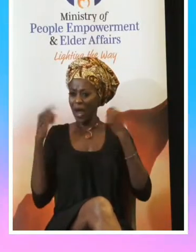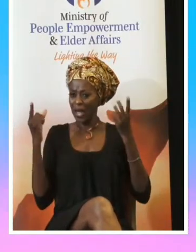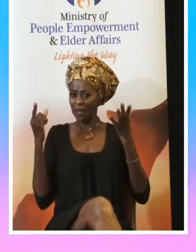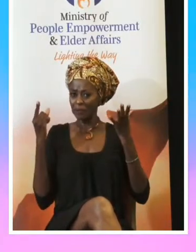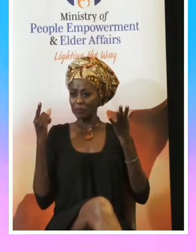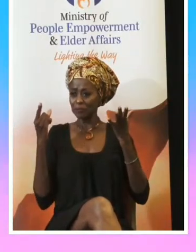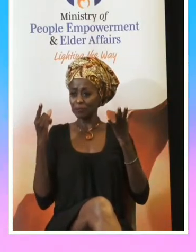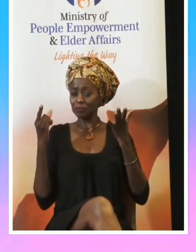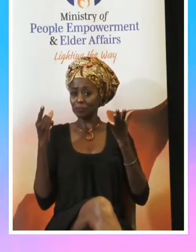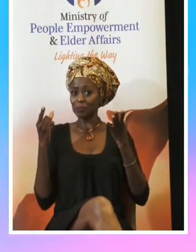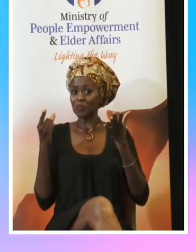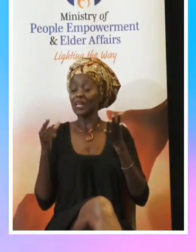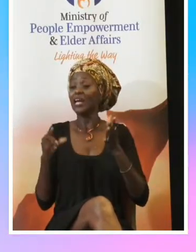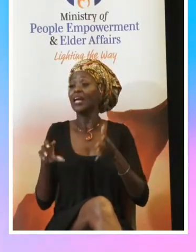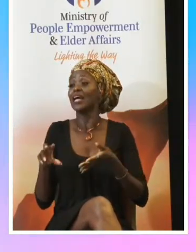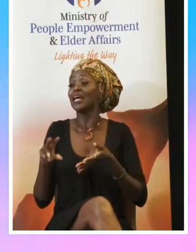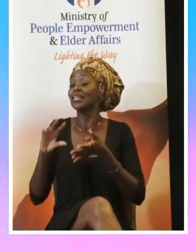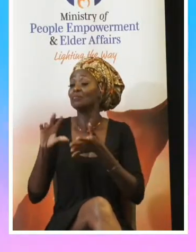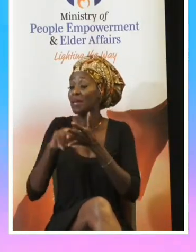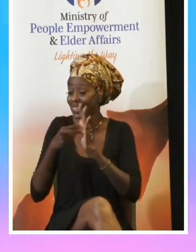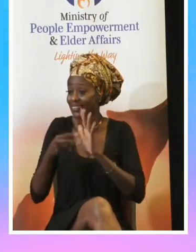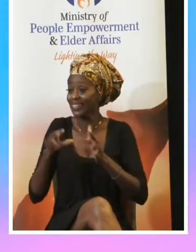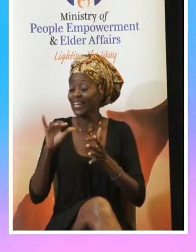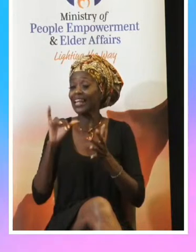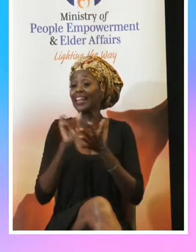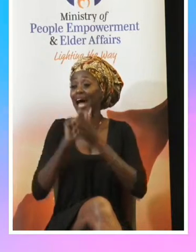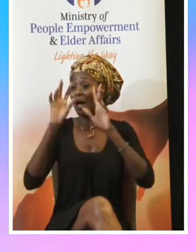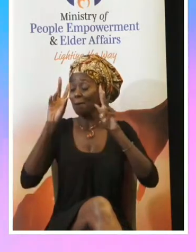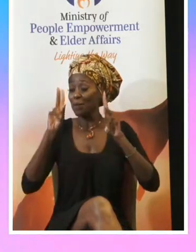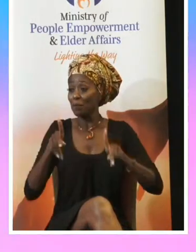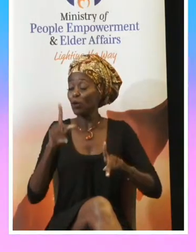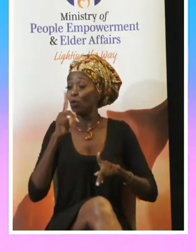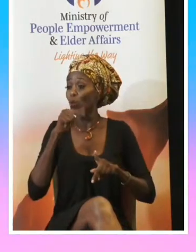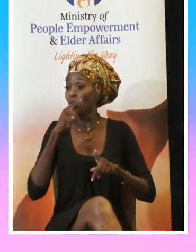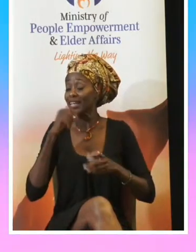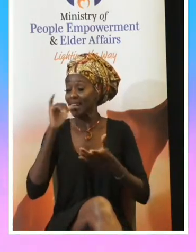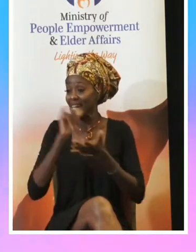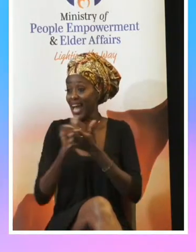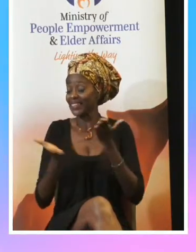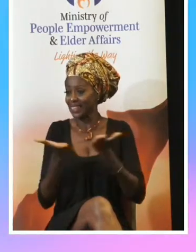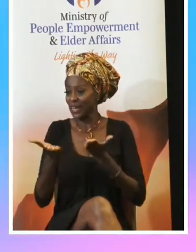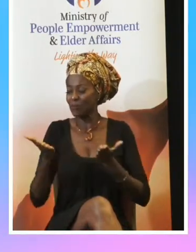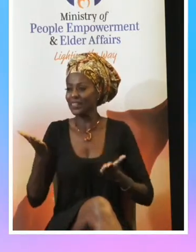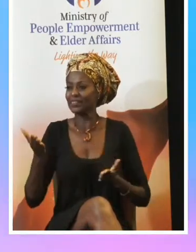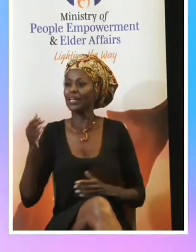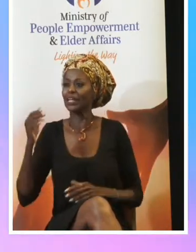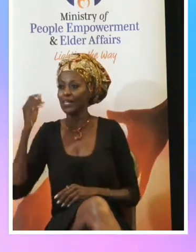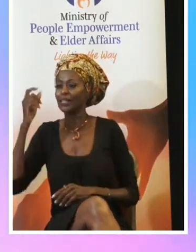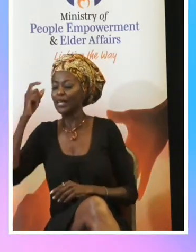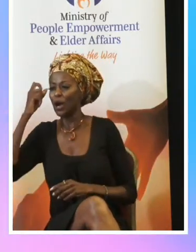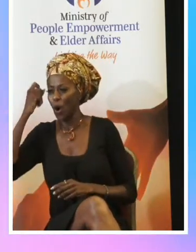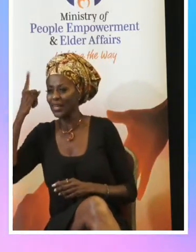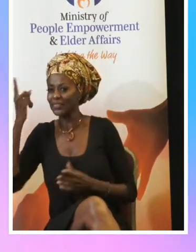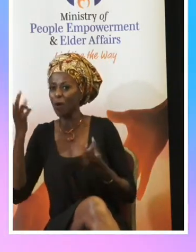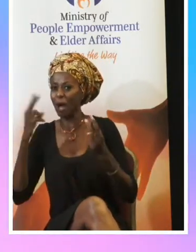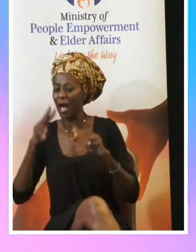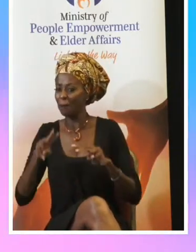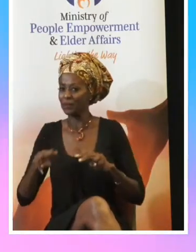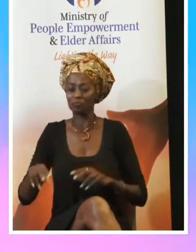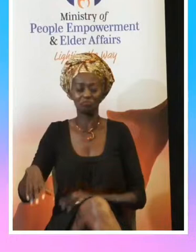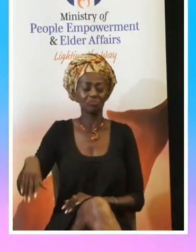service know about the unit. But I'm thankful that the unit is there, and the men at the unit work so hard, from